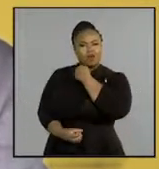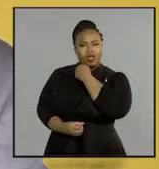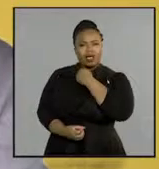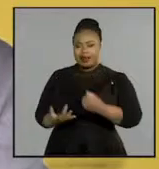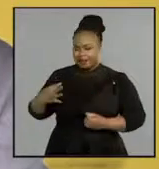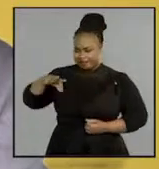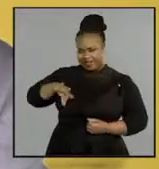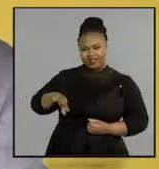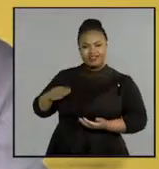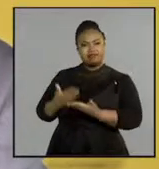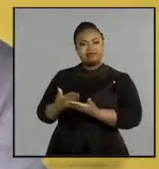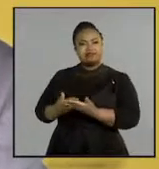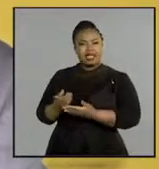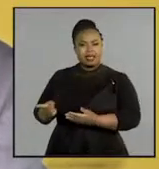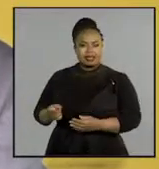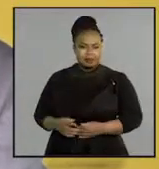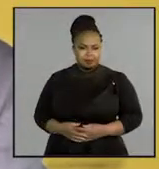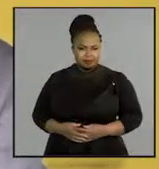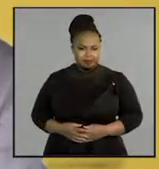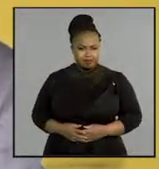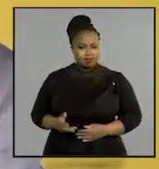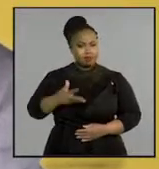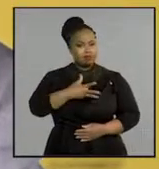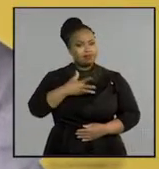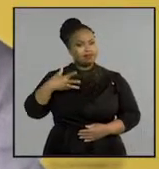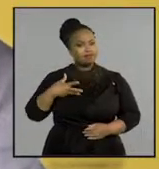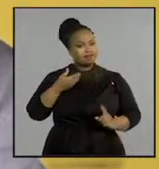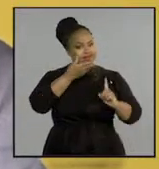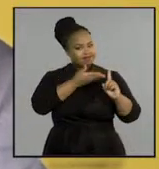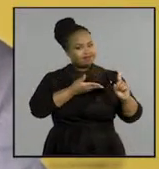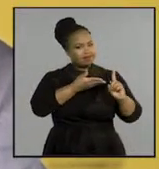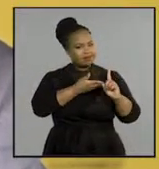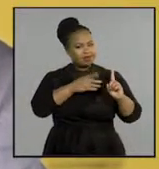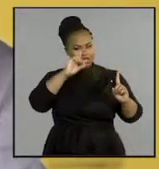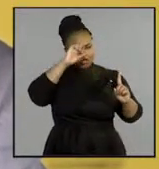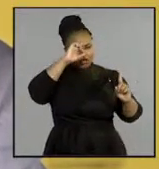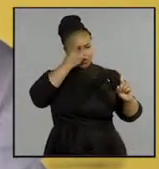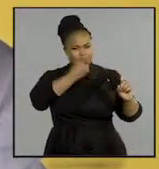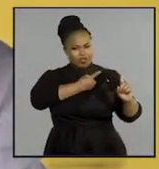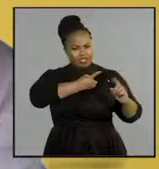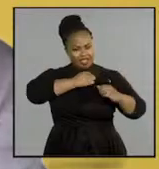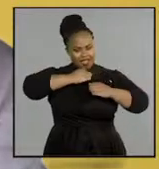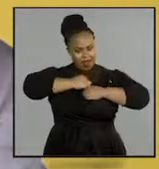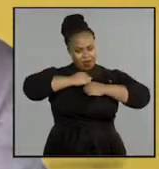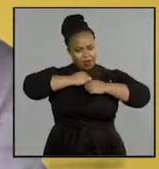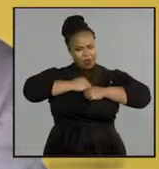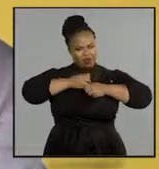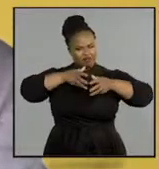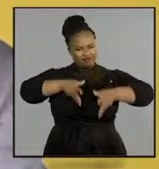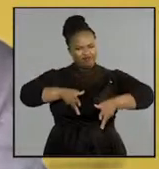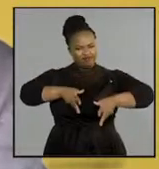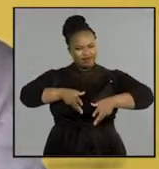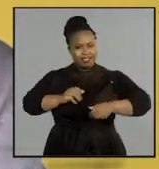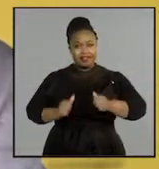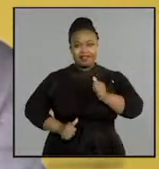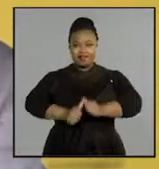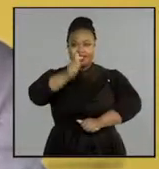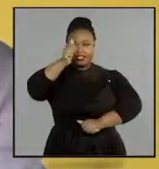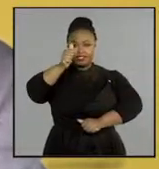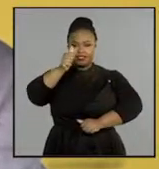poor and marginalized in our communities. May Charlotte Mannya Maxeke, a daughter of the